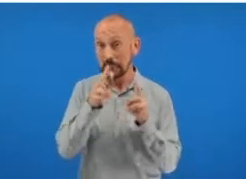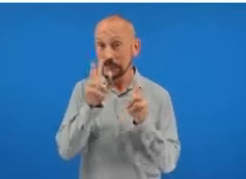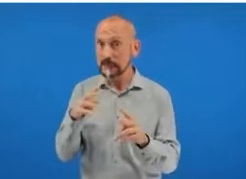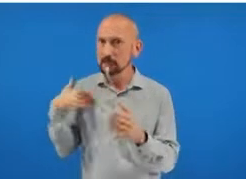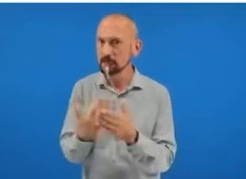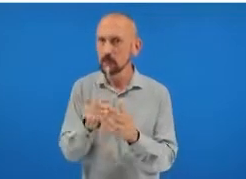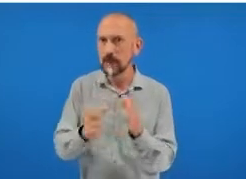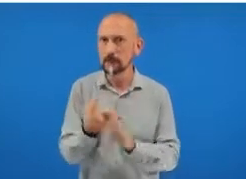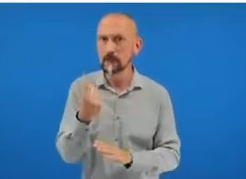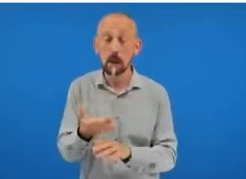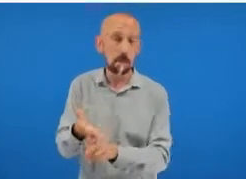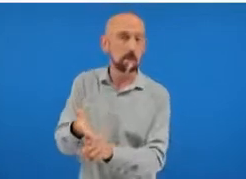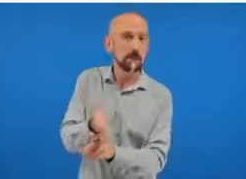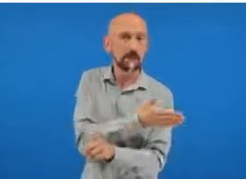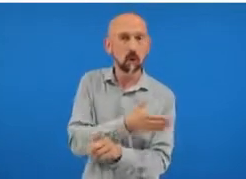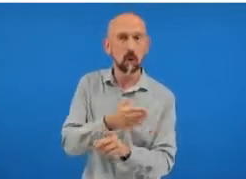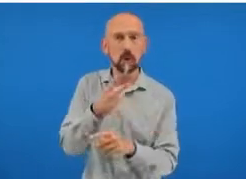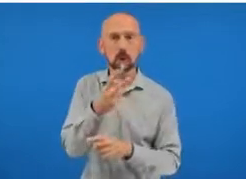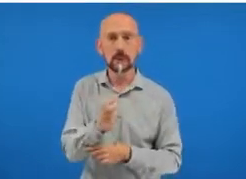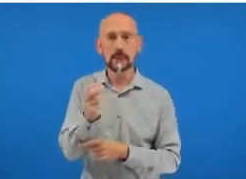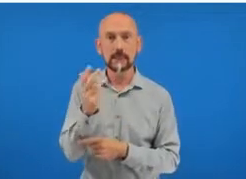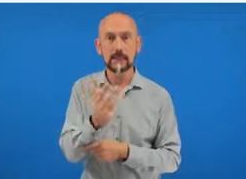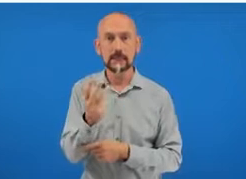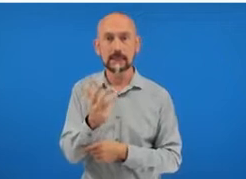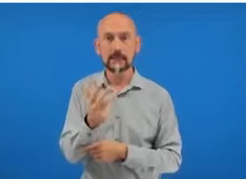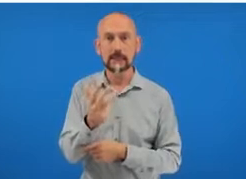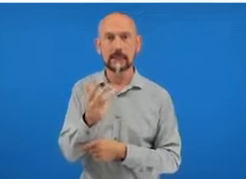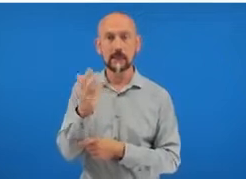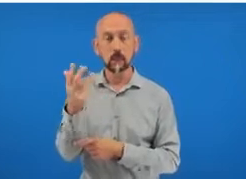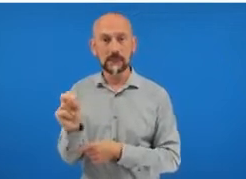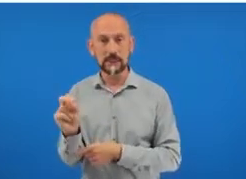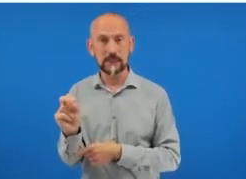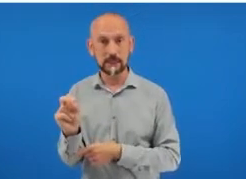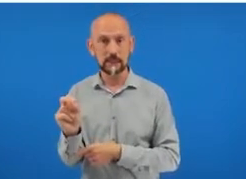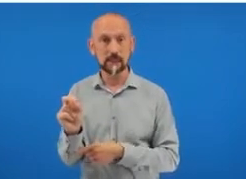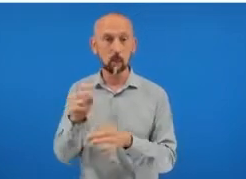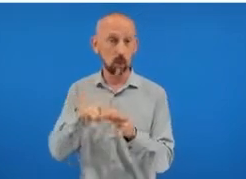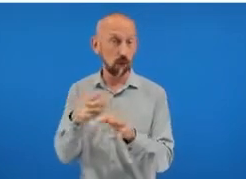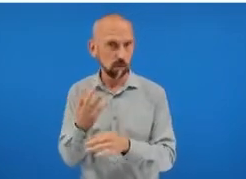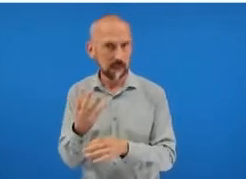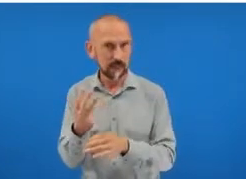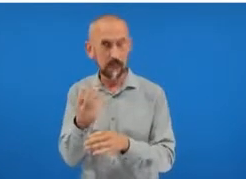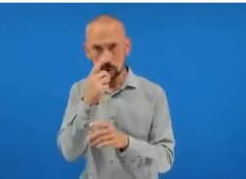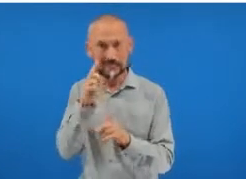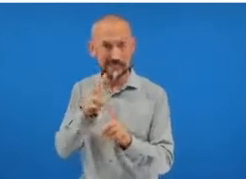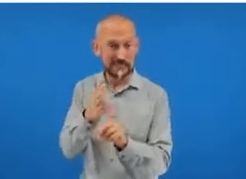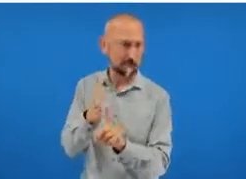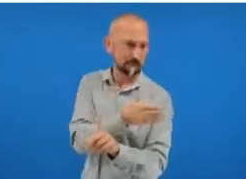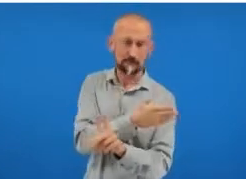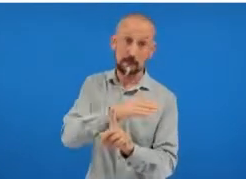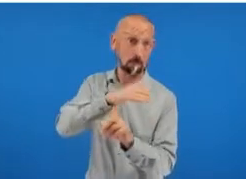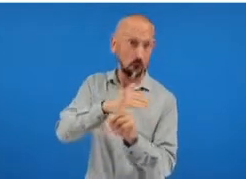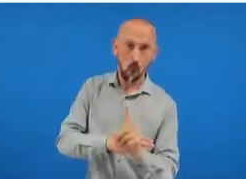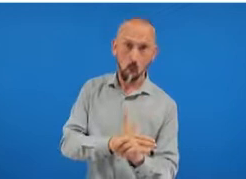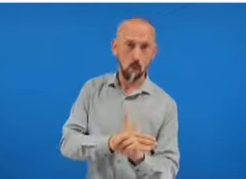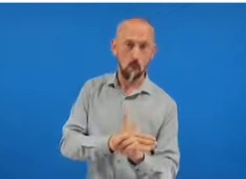Q3 2019-2020, we were well below the target. Then you can see that our performance dramatically improved. And from